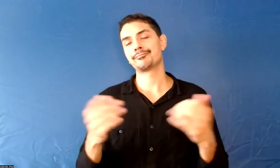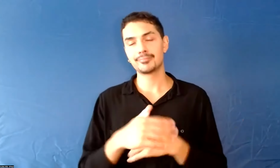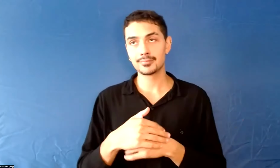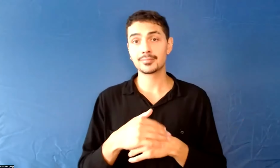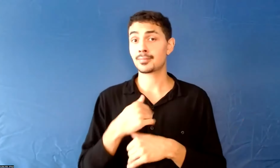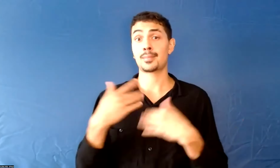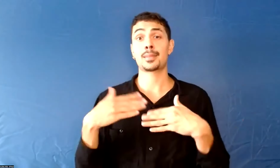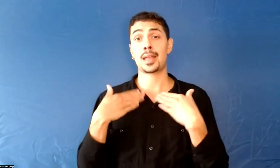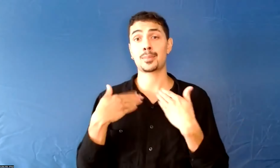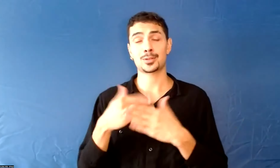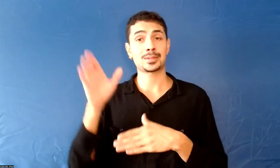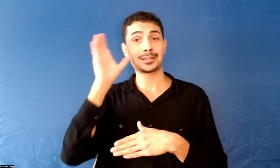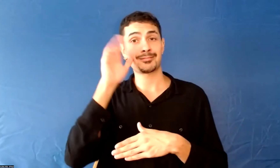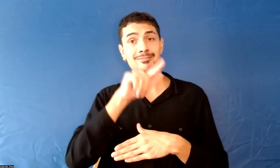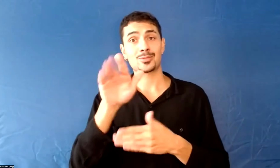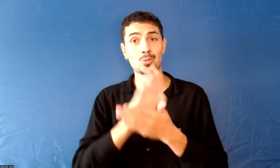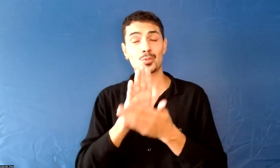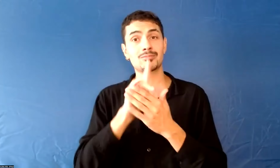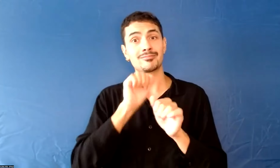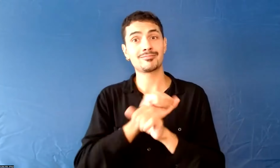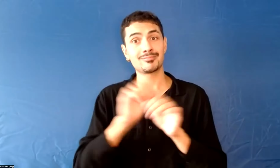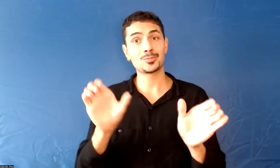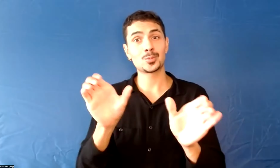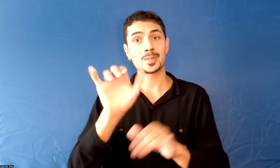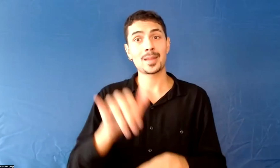to hear about schools doing that.